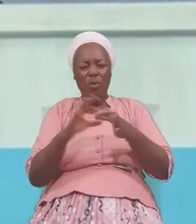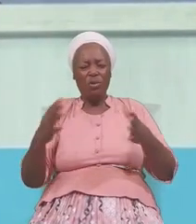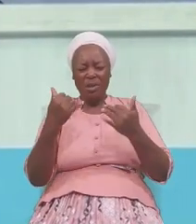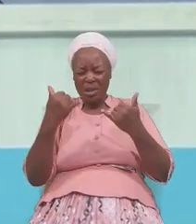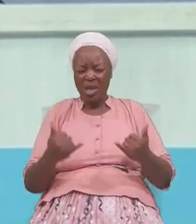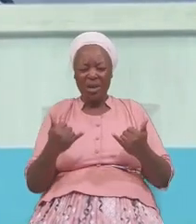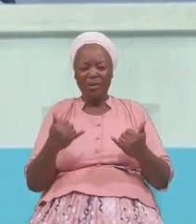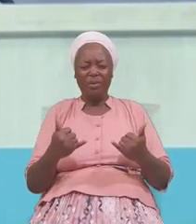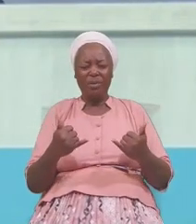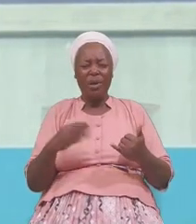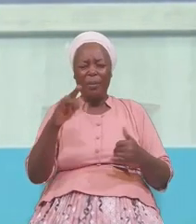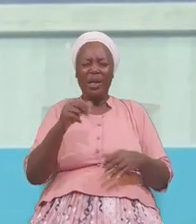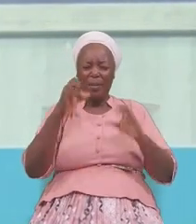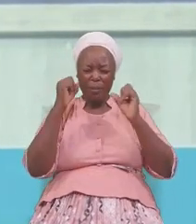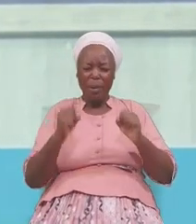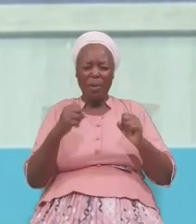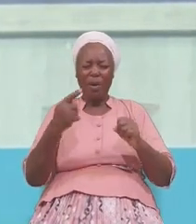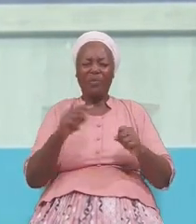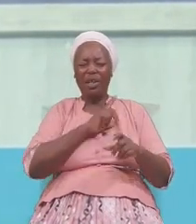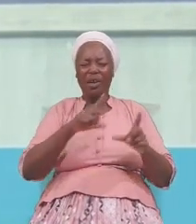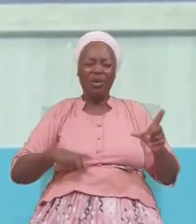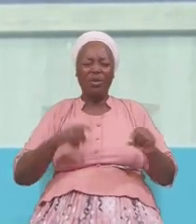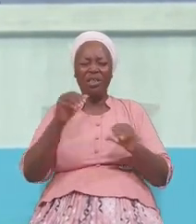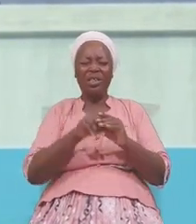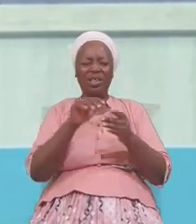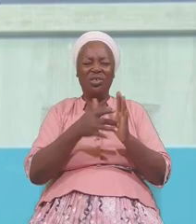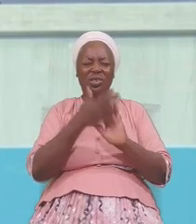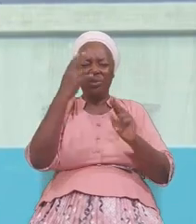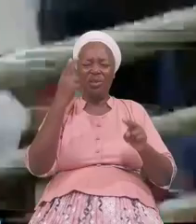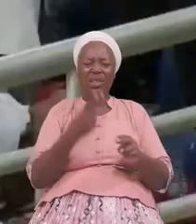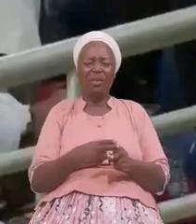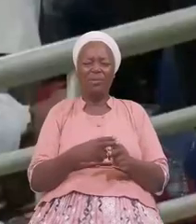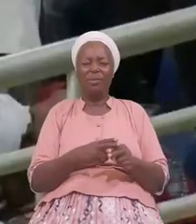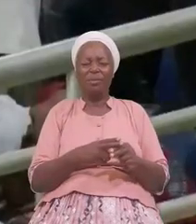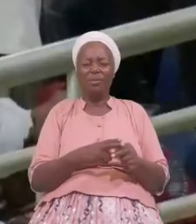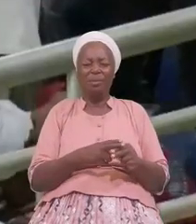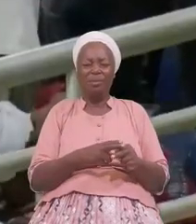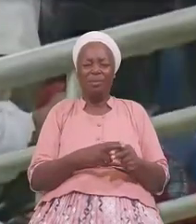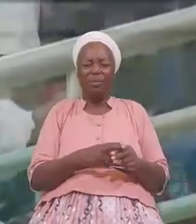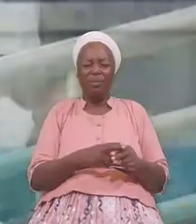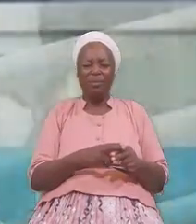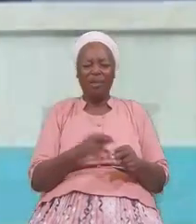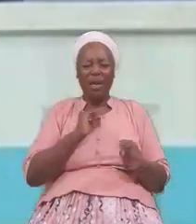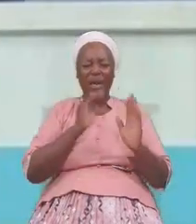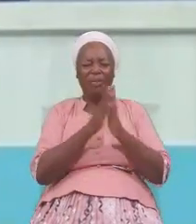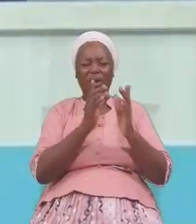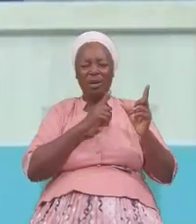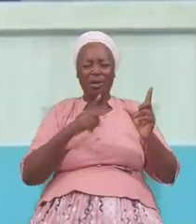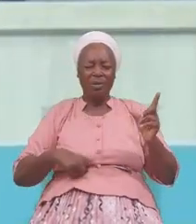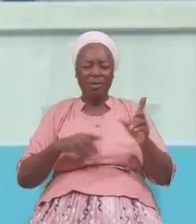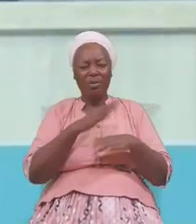now by the power of the Lord in Jesus' name. I pray, Lord,